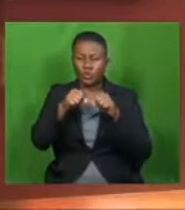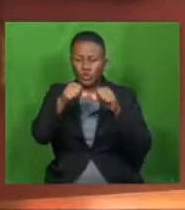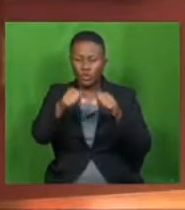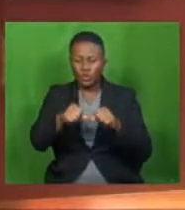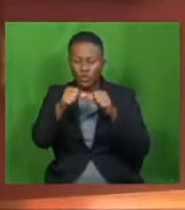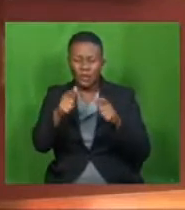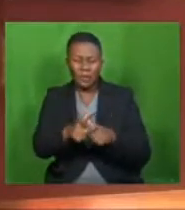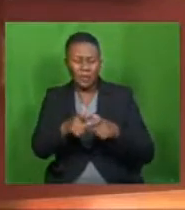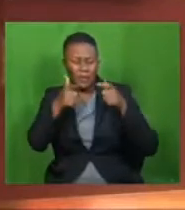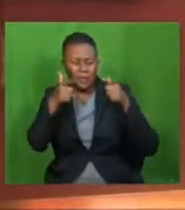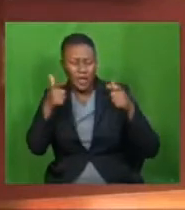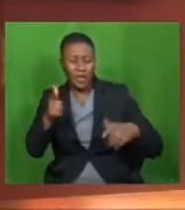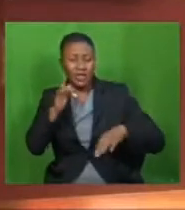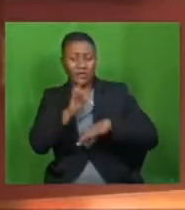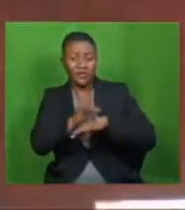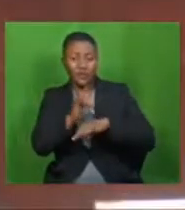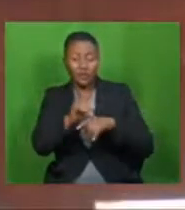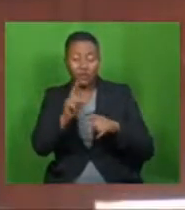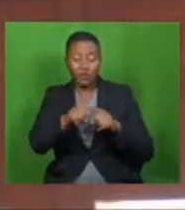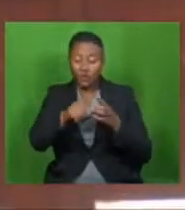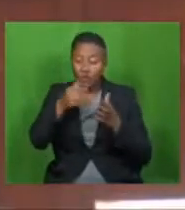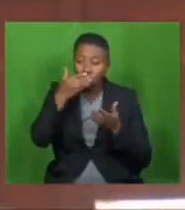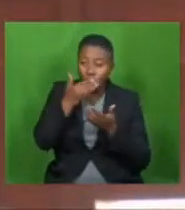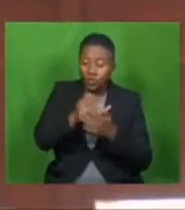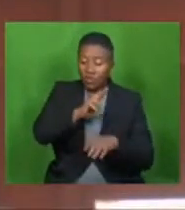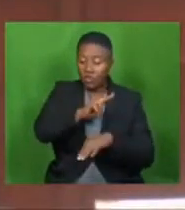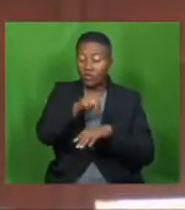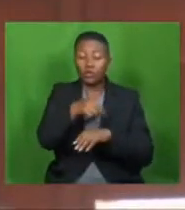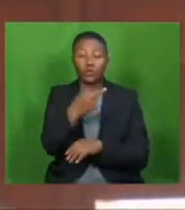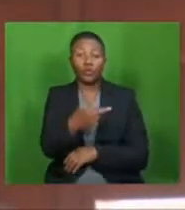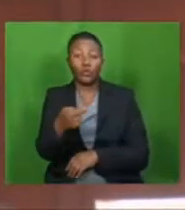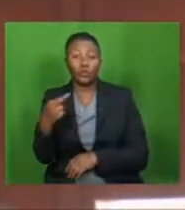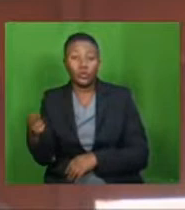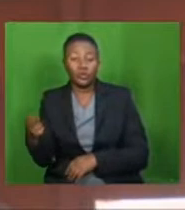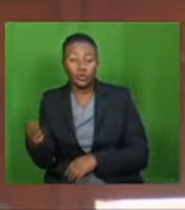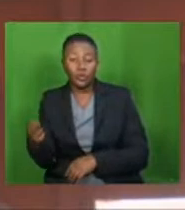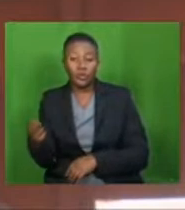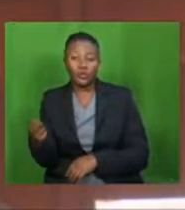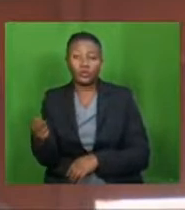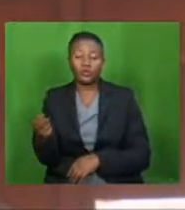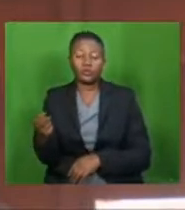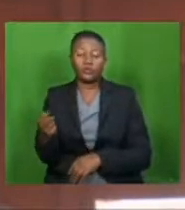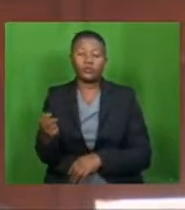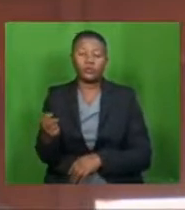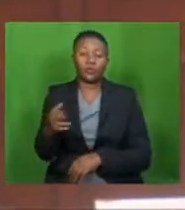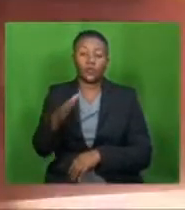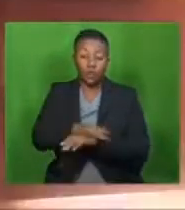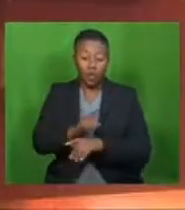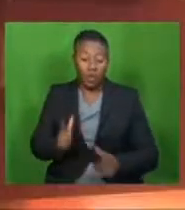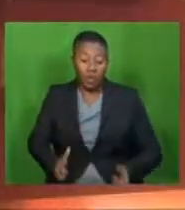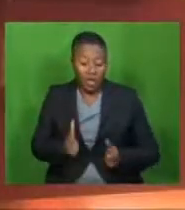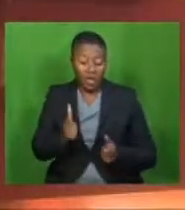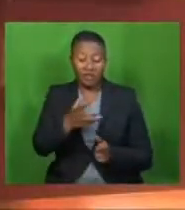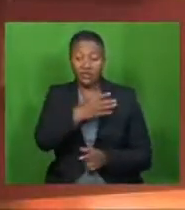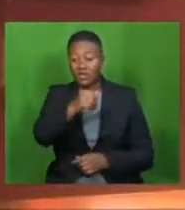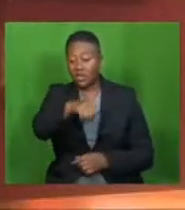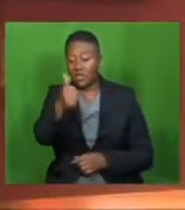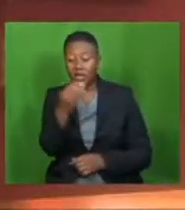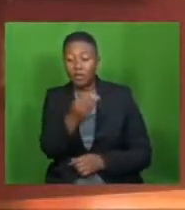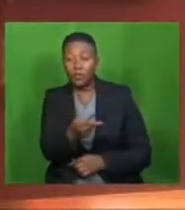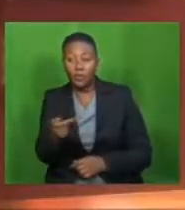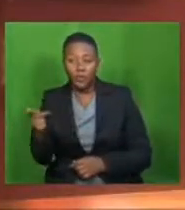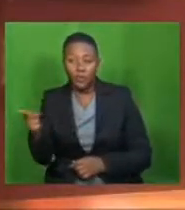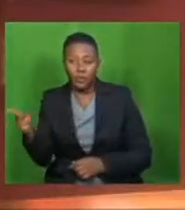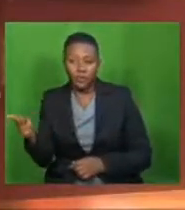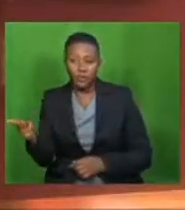greatest threat to sustainable natural resources management and its dire consequences on lives and livelihoods. As we